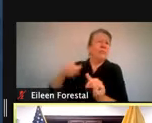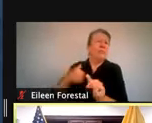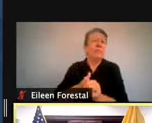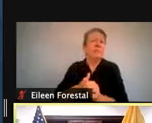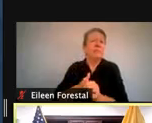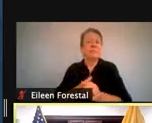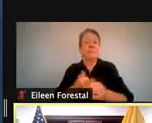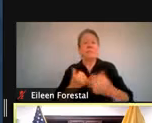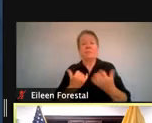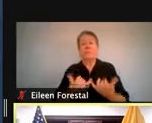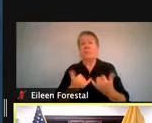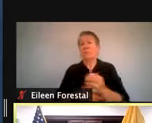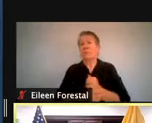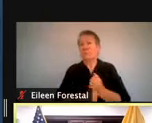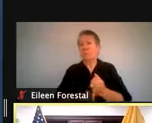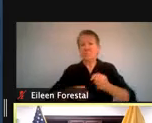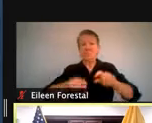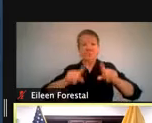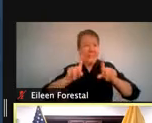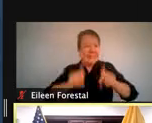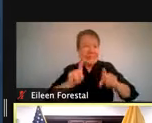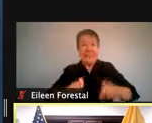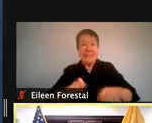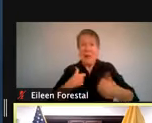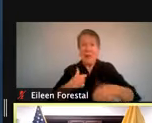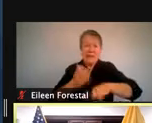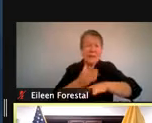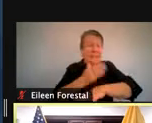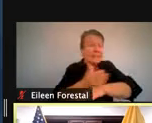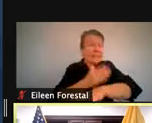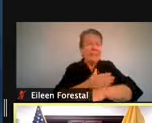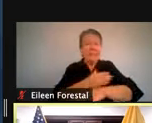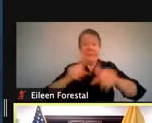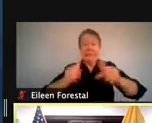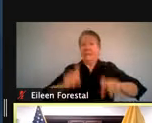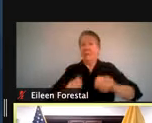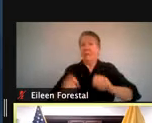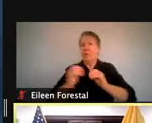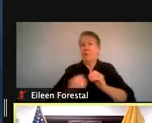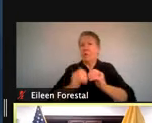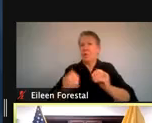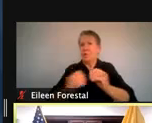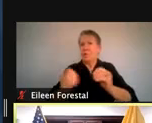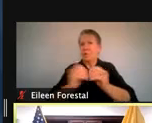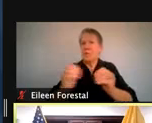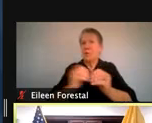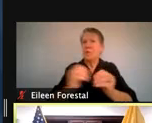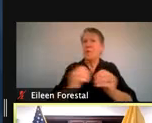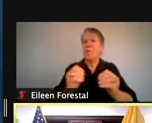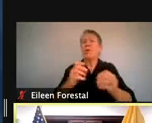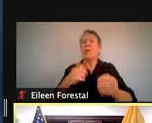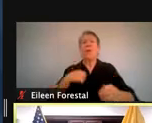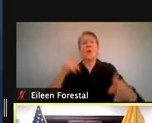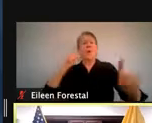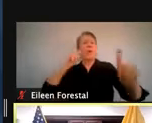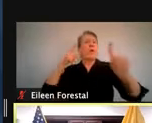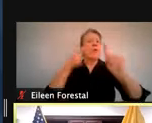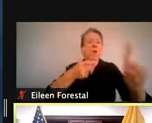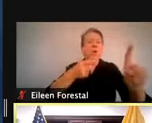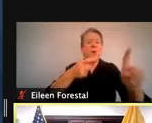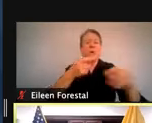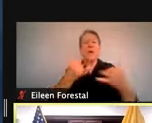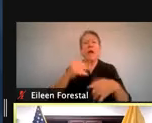our statewide capacity. We are currently exceeding our goals and doing about 33,000 tests per day